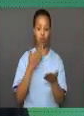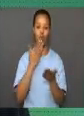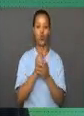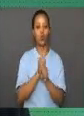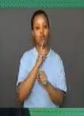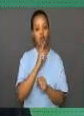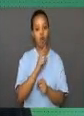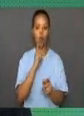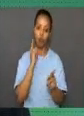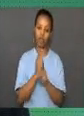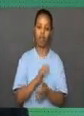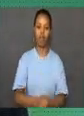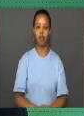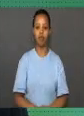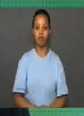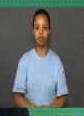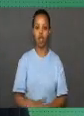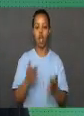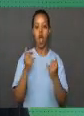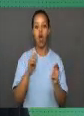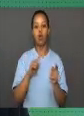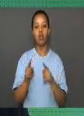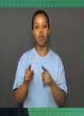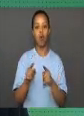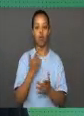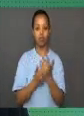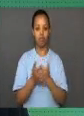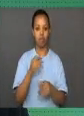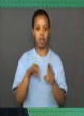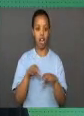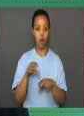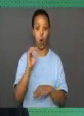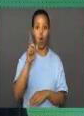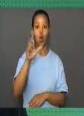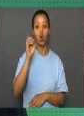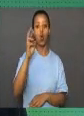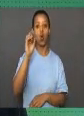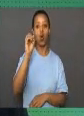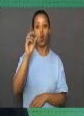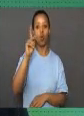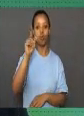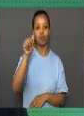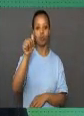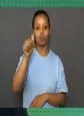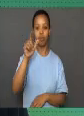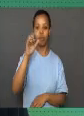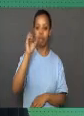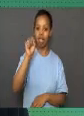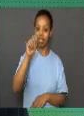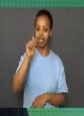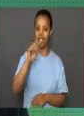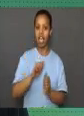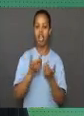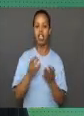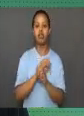everyone. We will now discuss how the chloroplast is suited to function